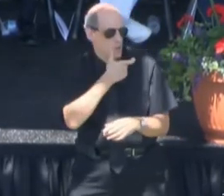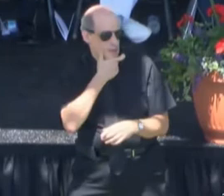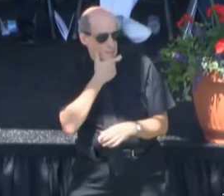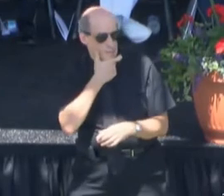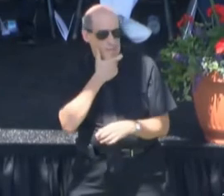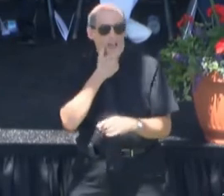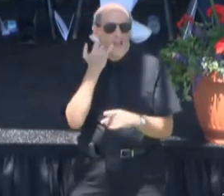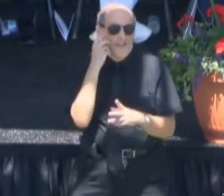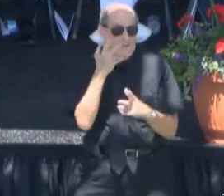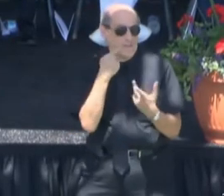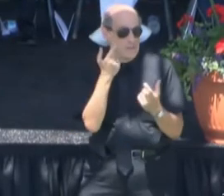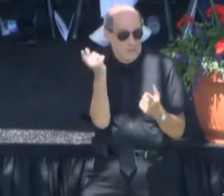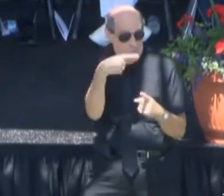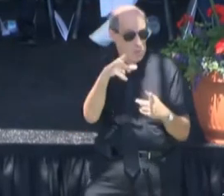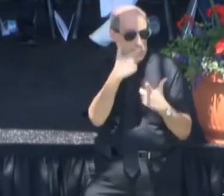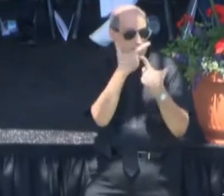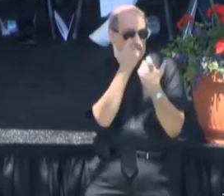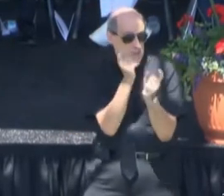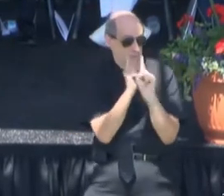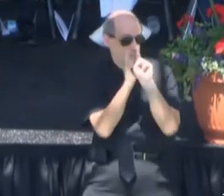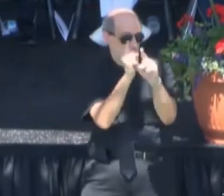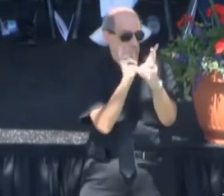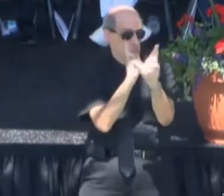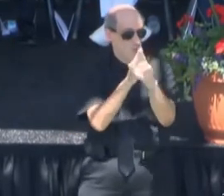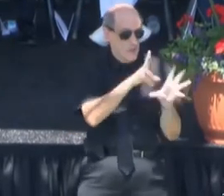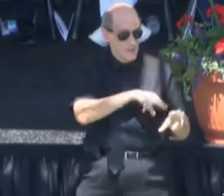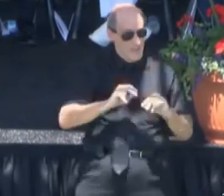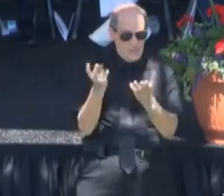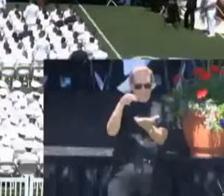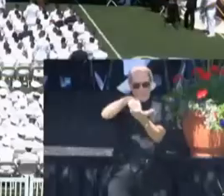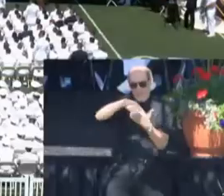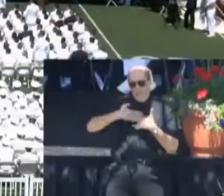seeking a commission in the United States Navy, please rise.